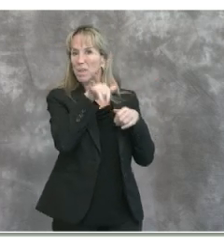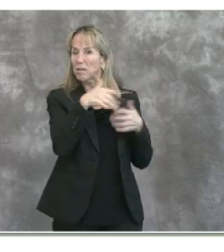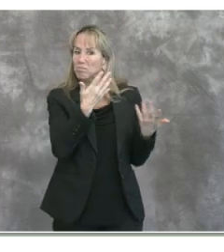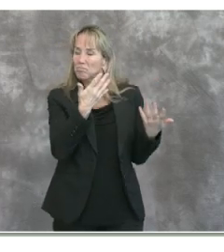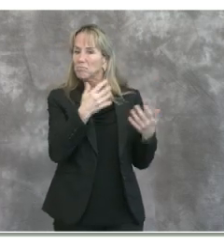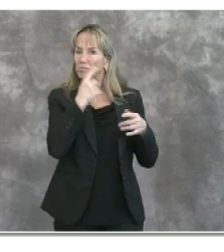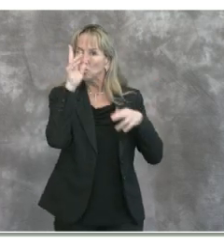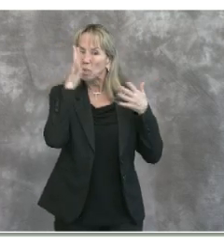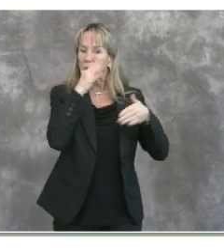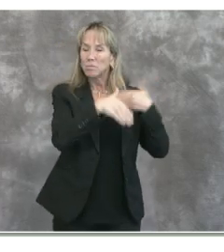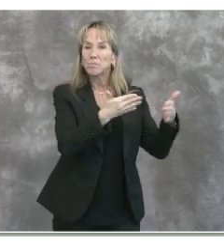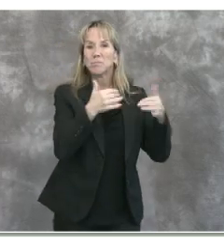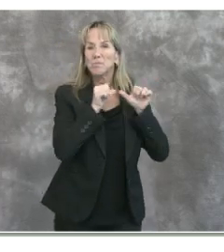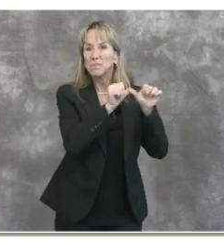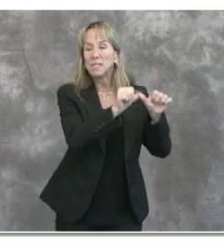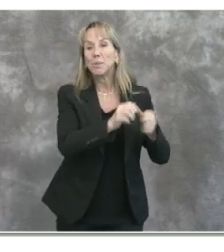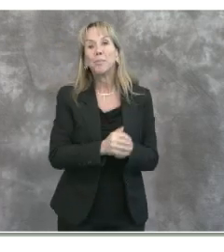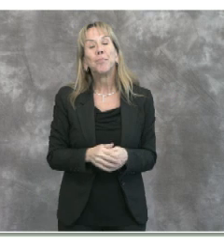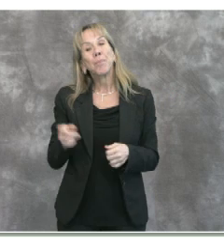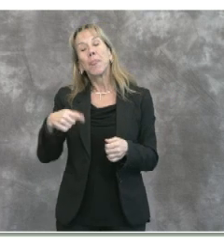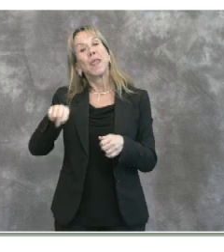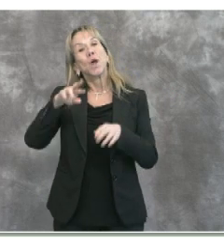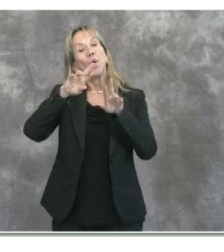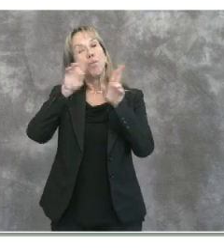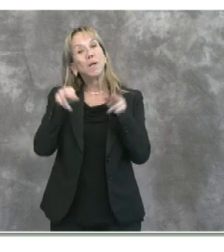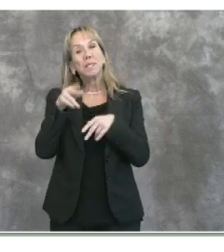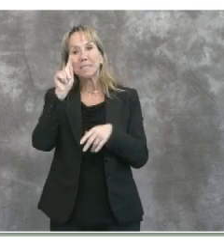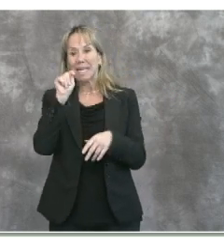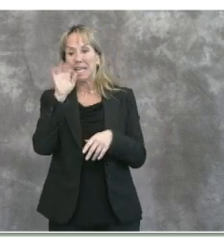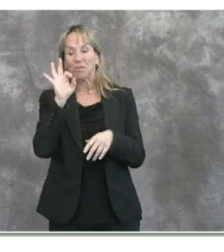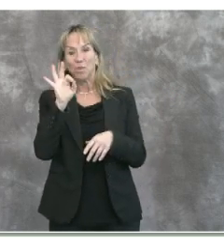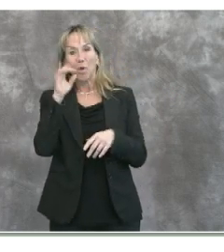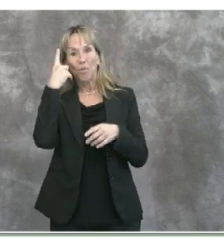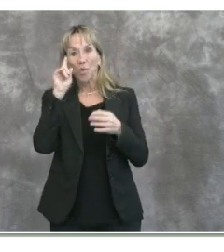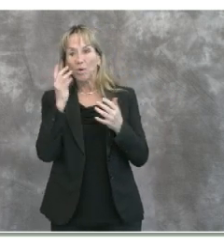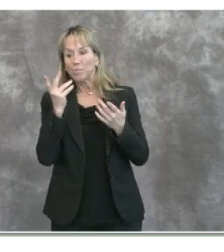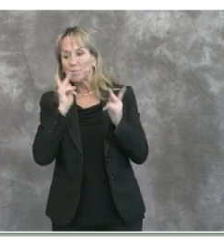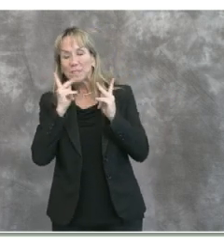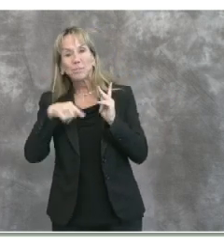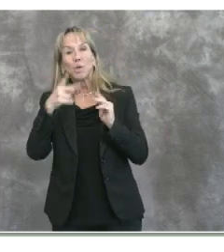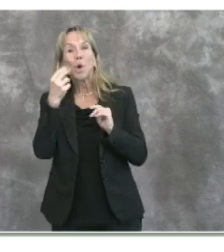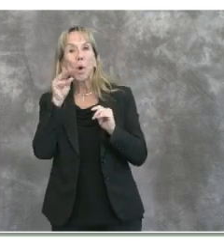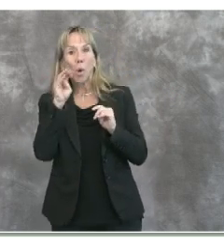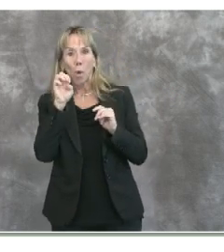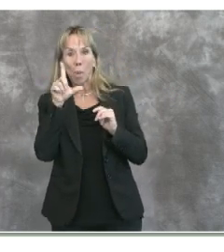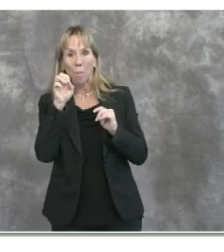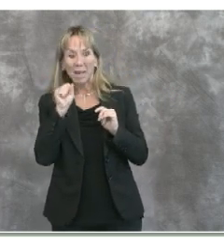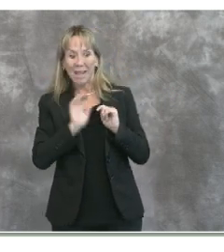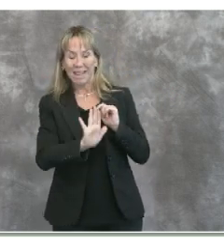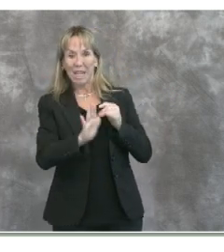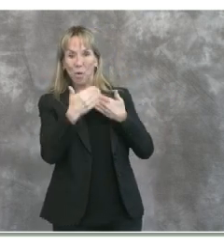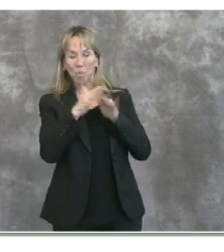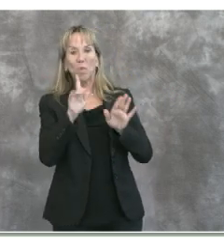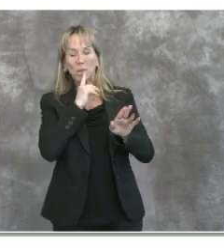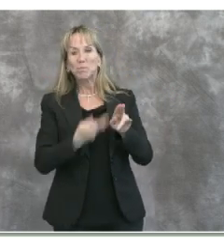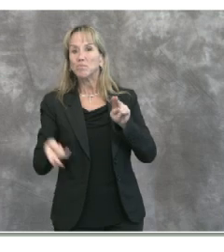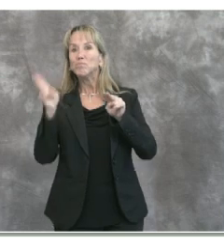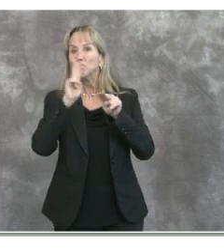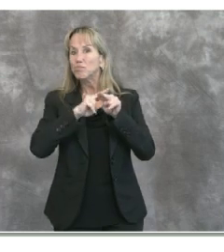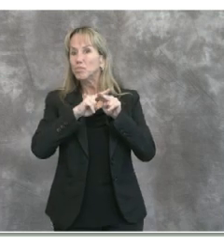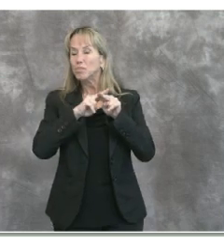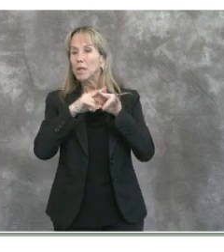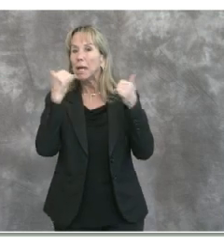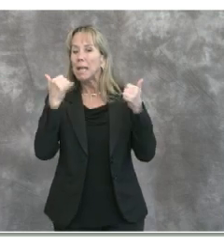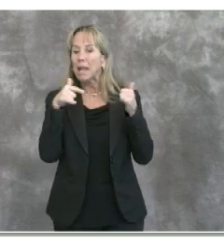move forward. Regional Task Force on Homeless, modest jump both in occupied and guest, as those rooms play a piece of